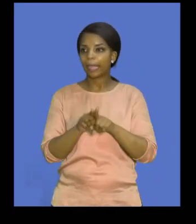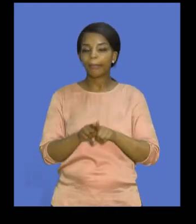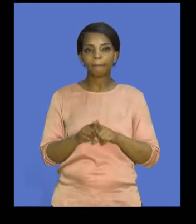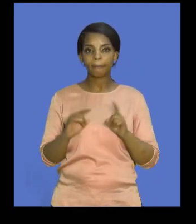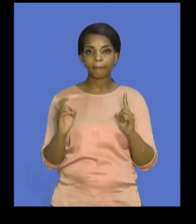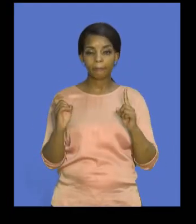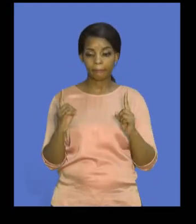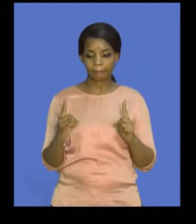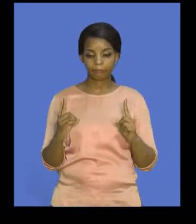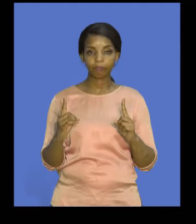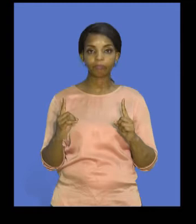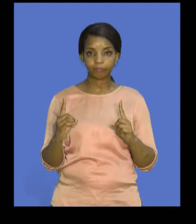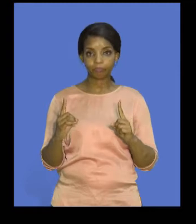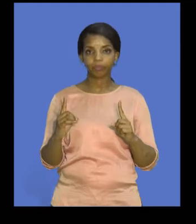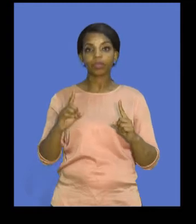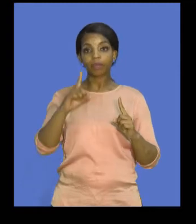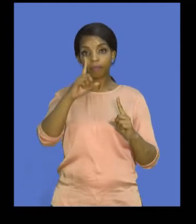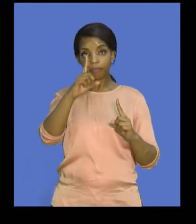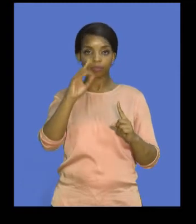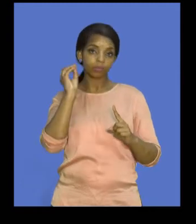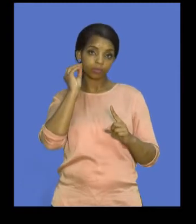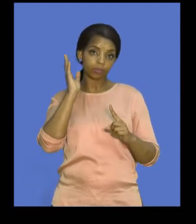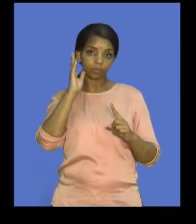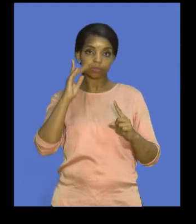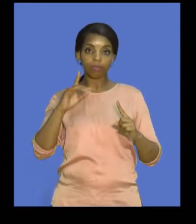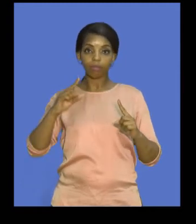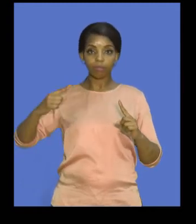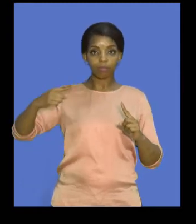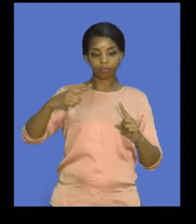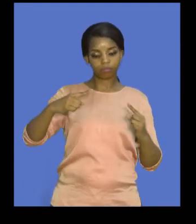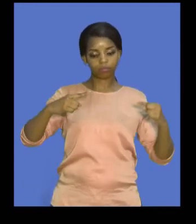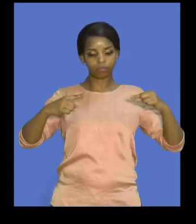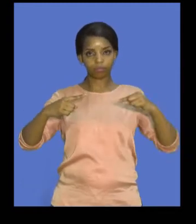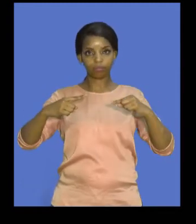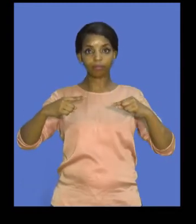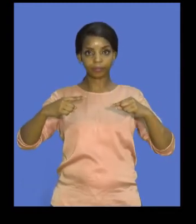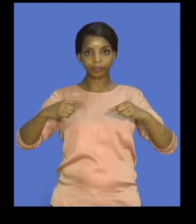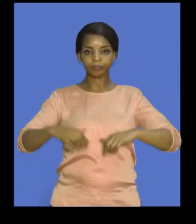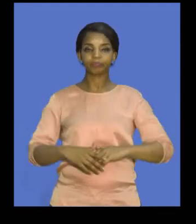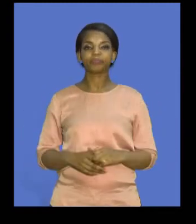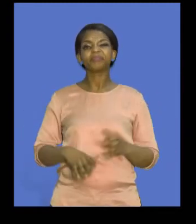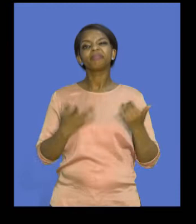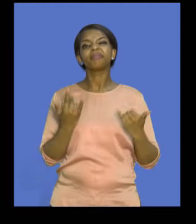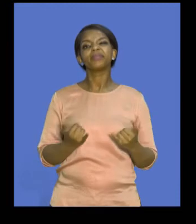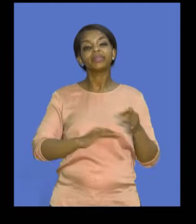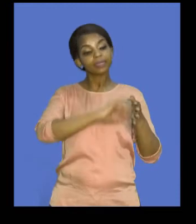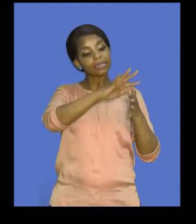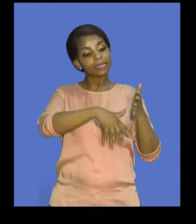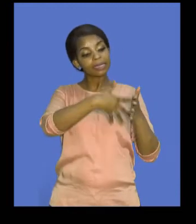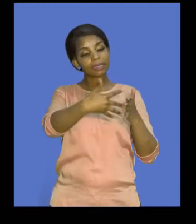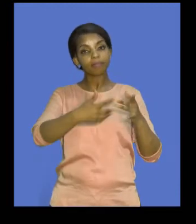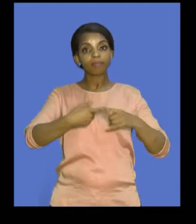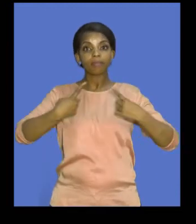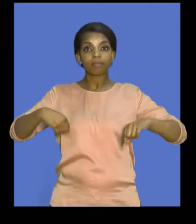opposite directions, right? Now, if we go to our table, it says here when the charge of Q1